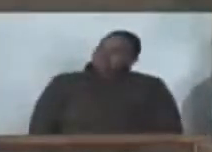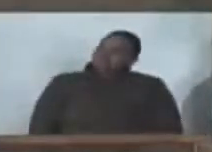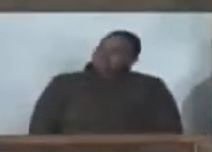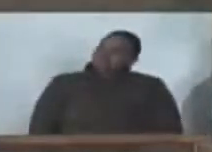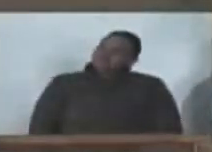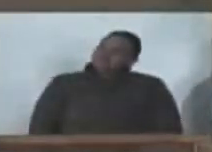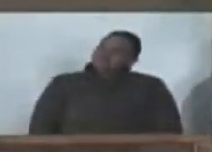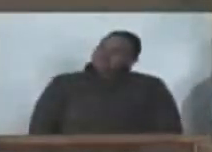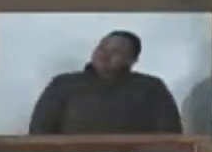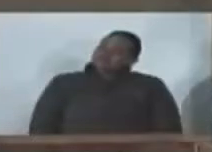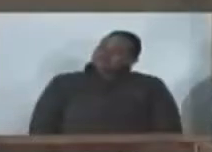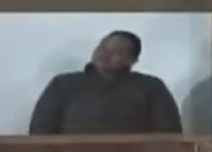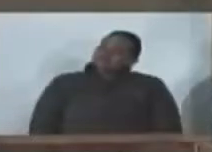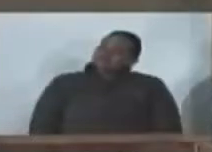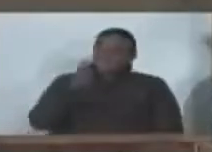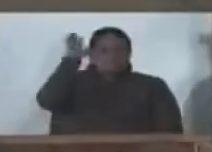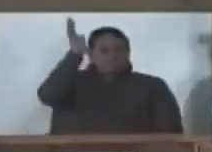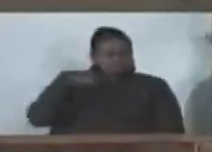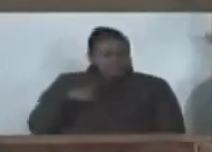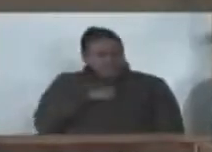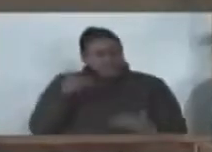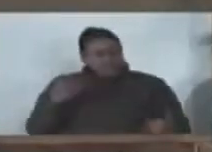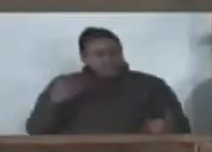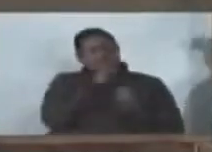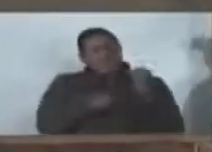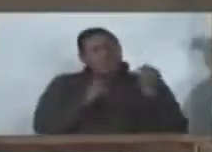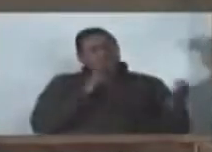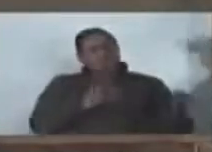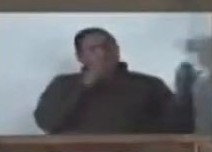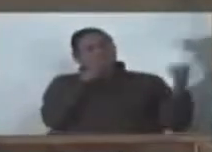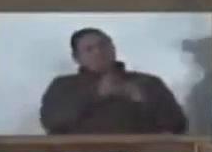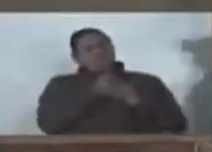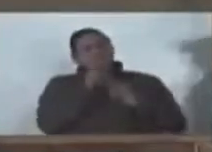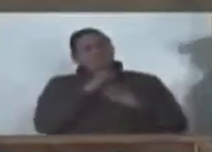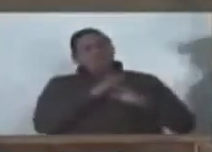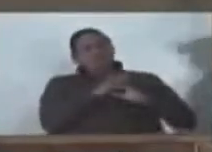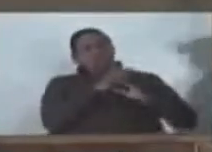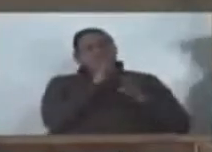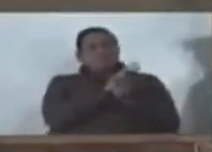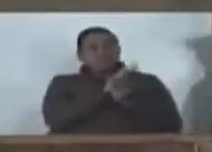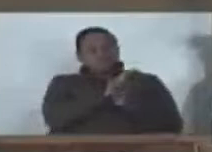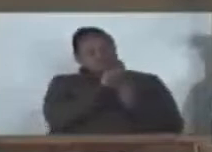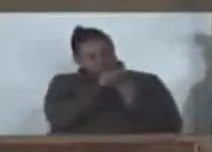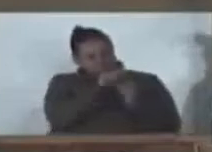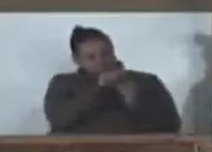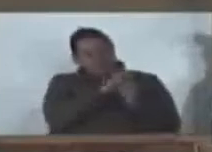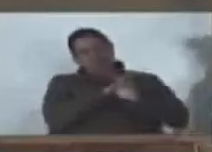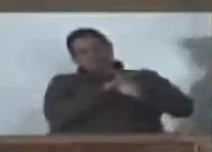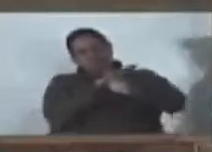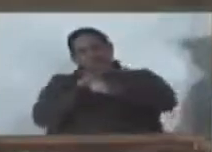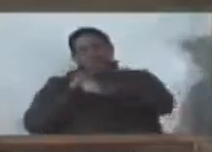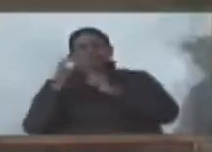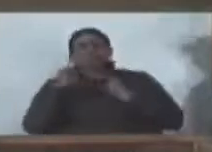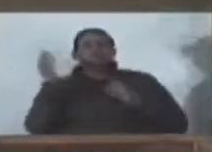Very good. Mr. Speaker, we are also finalizing proposals for the Prevention of Sexual Harassment Bill, which will be brought to the House